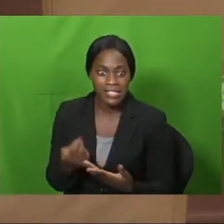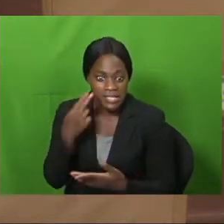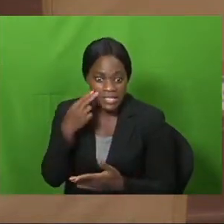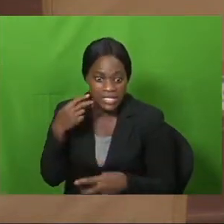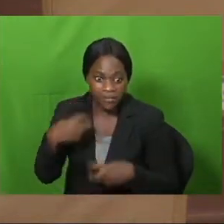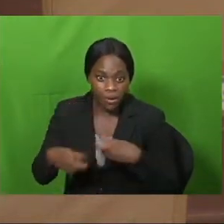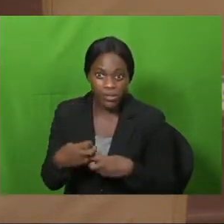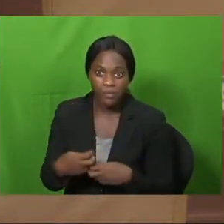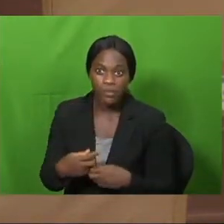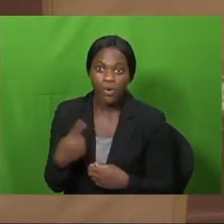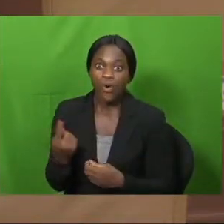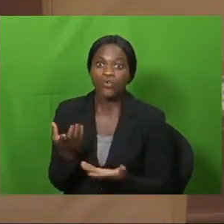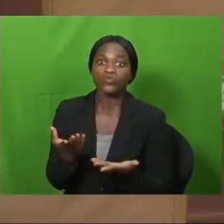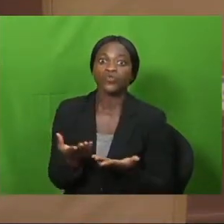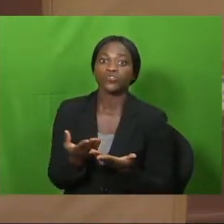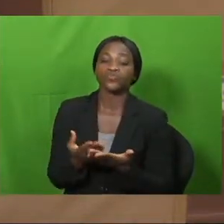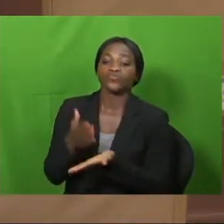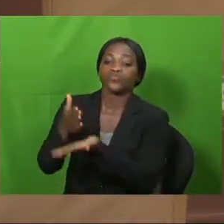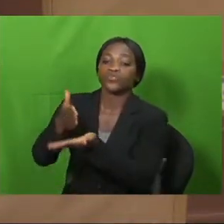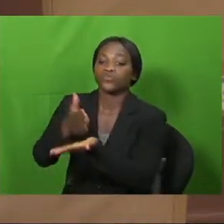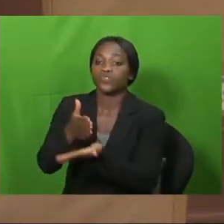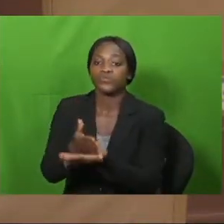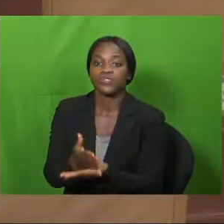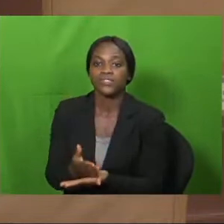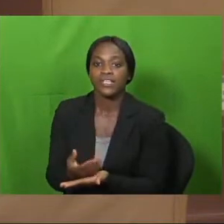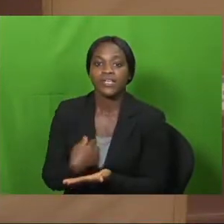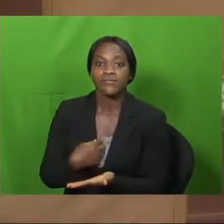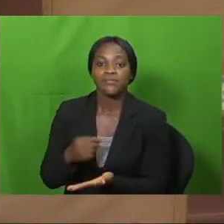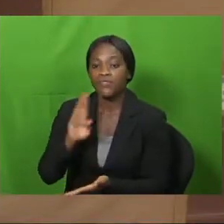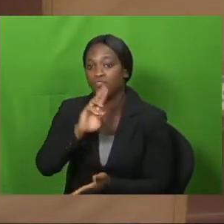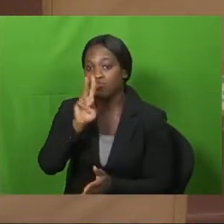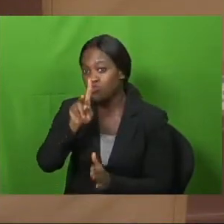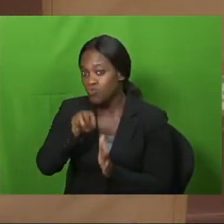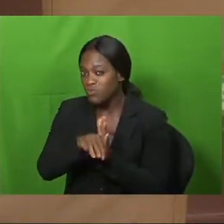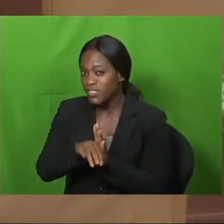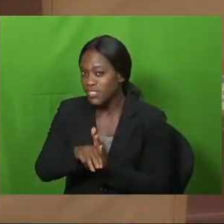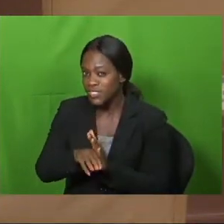always want you to wind up. But it doesn't matter, Mr. Speaker. I'll use the 2 minutes judiciously.